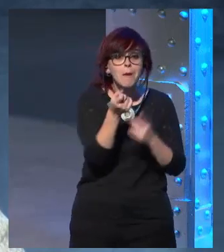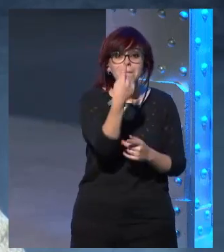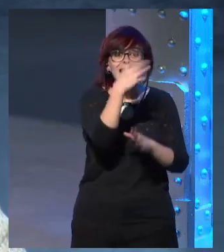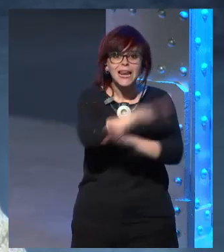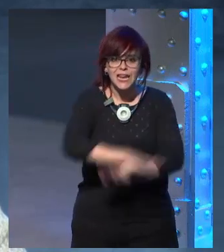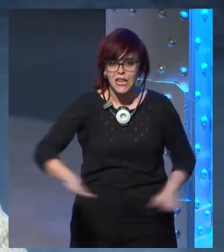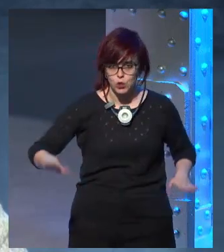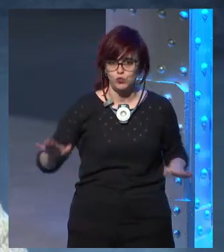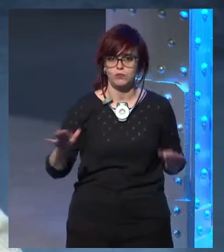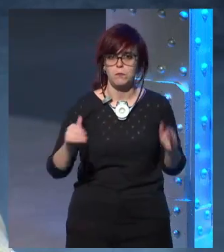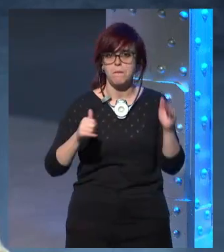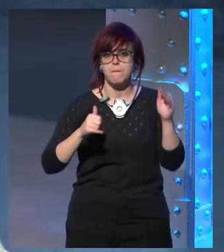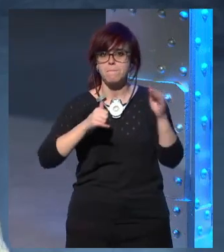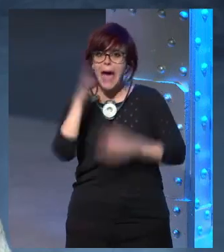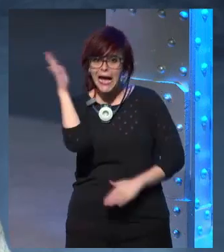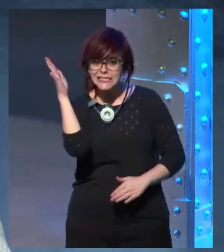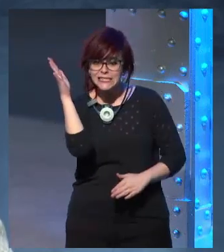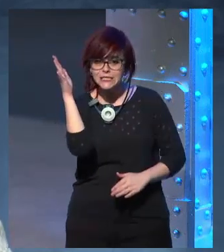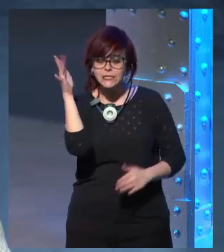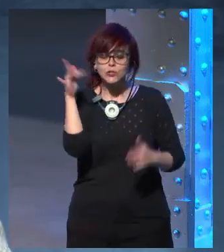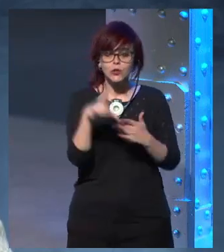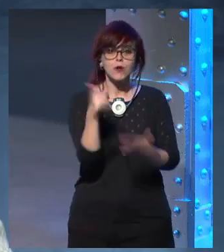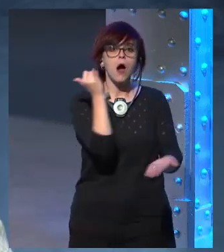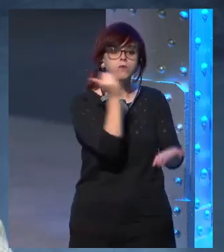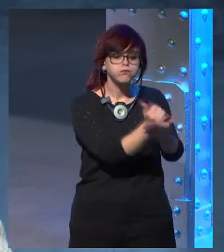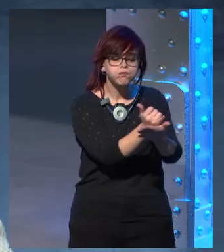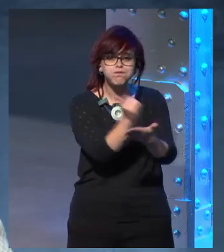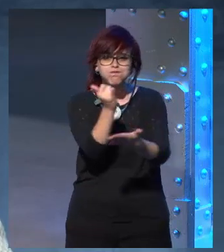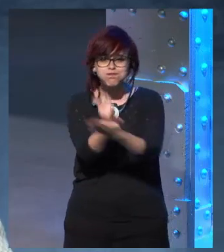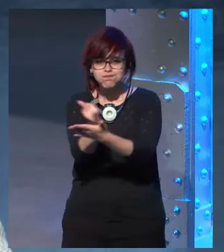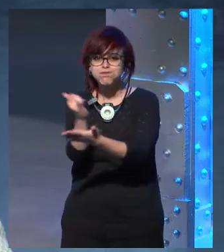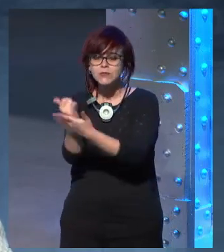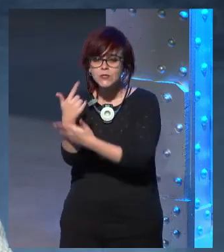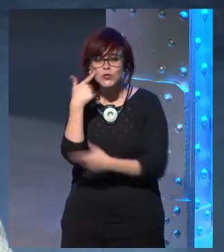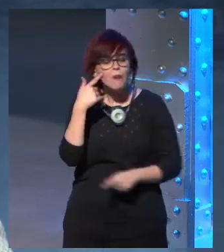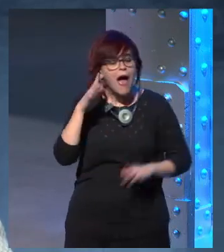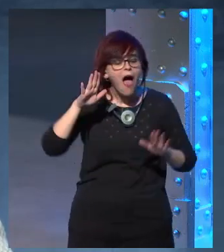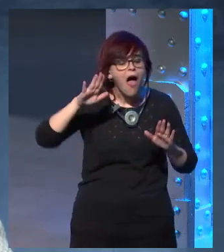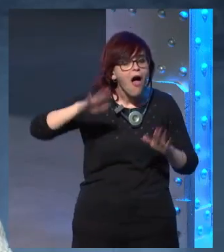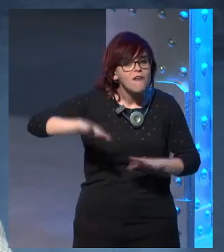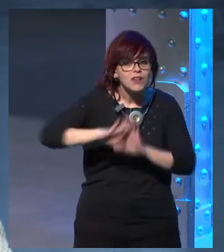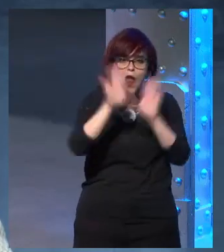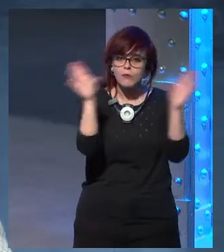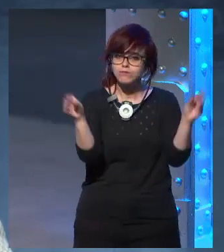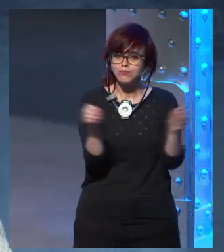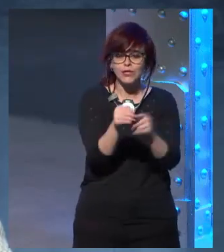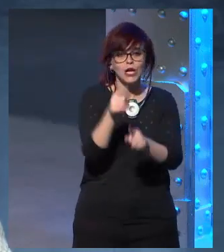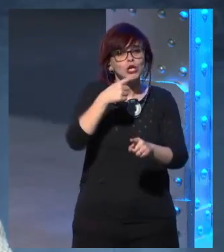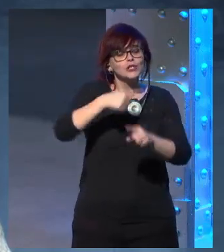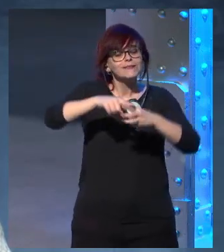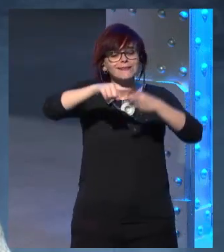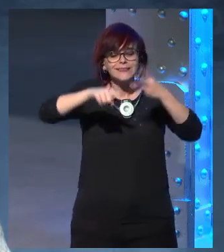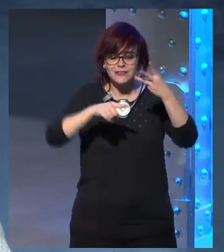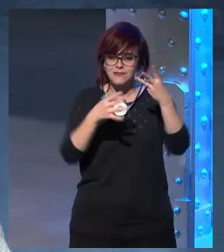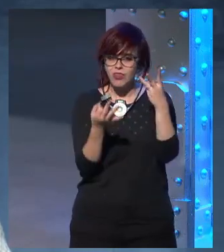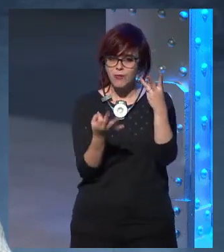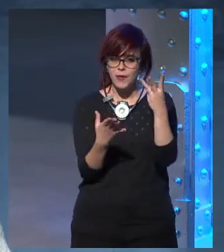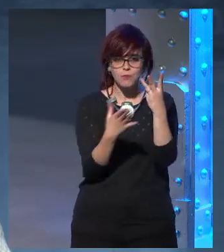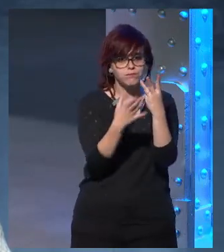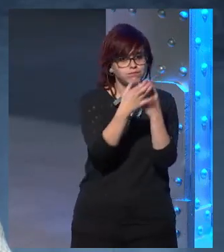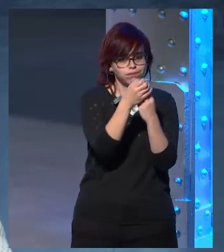learn, we have found that there are three things that have to absolutely be connected, that's common to all robust